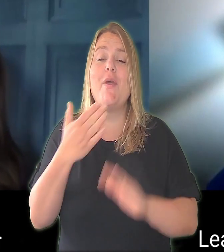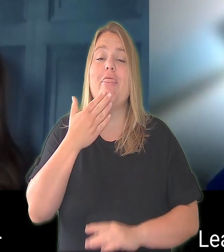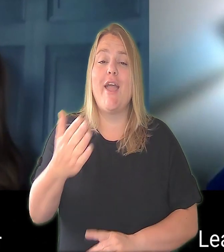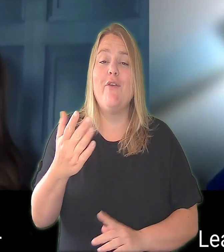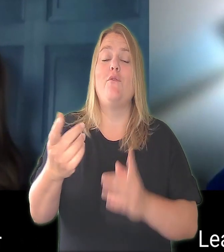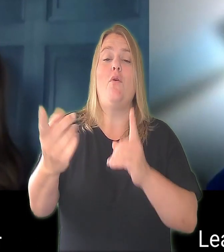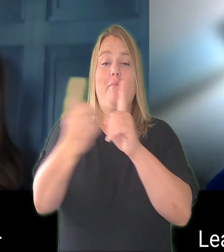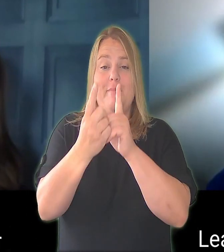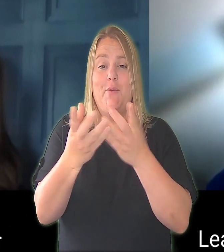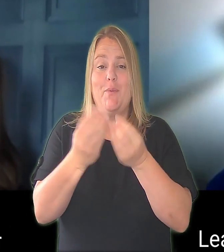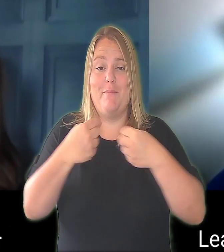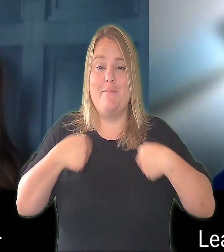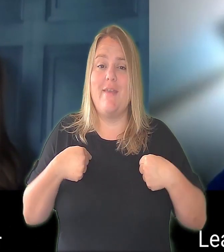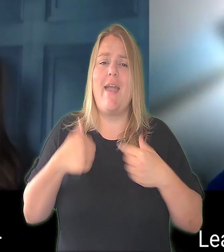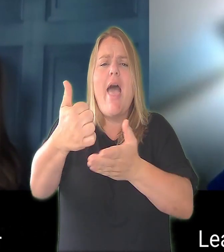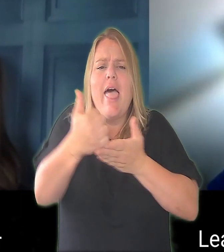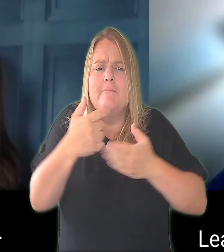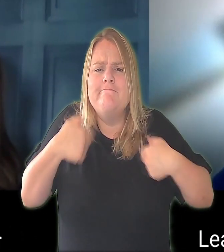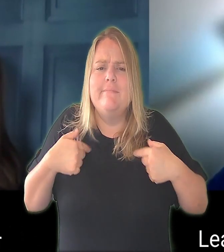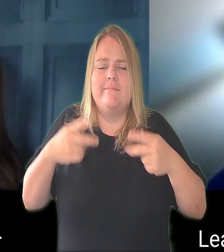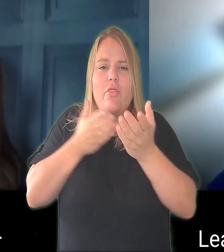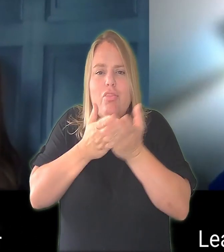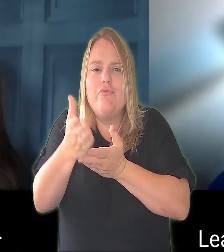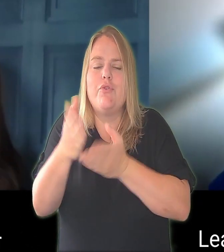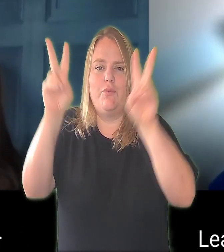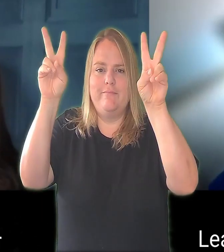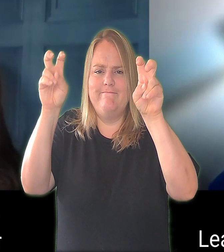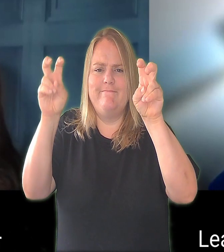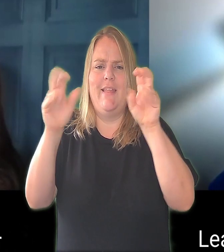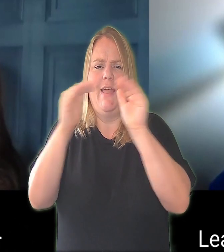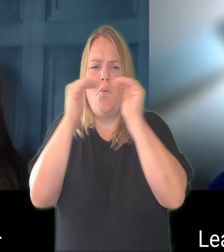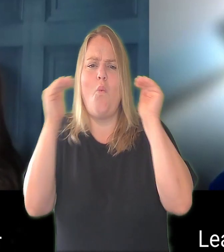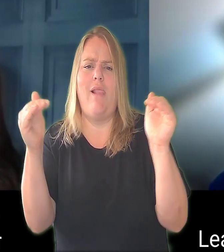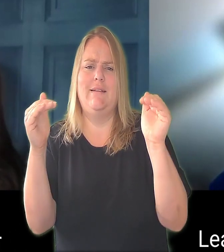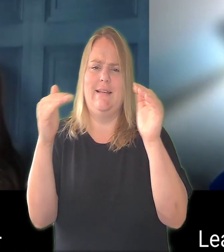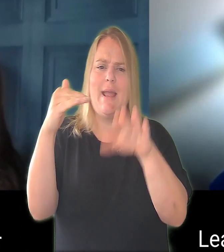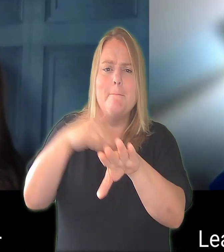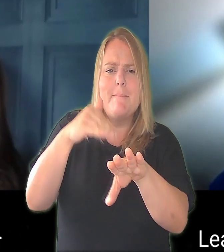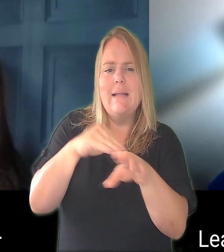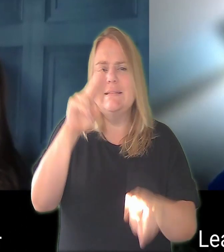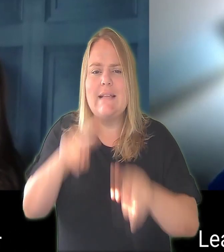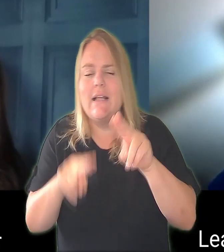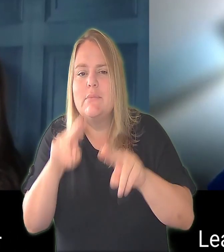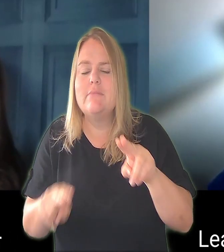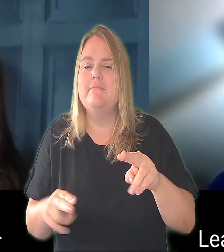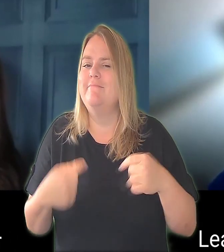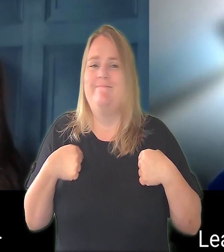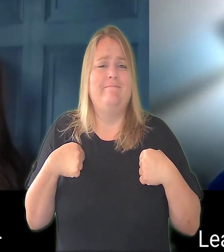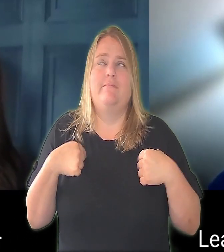Hello, thank you for meeting with me today to help me go through the equality impact assessment